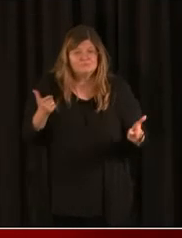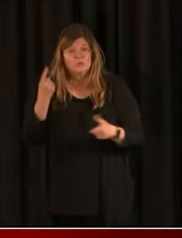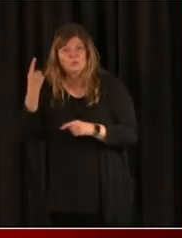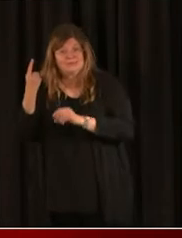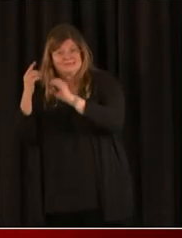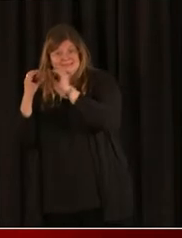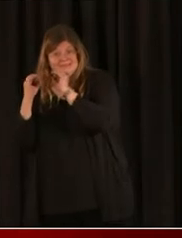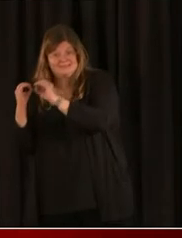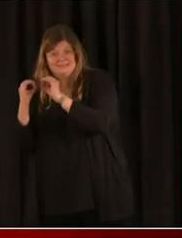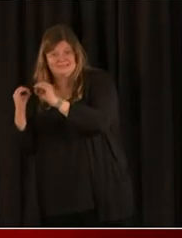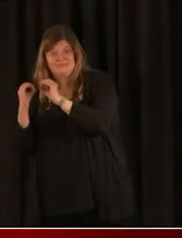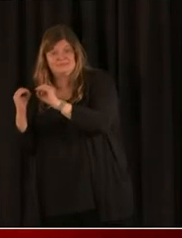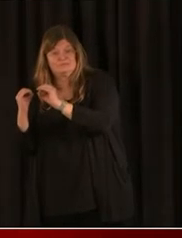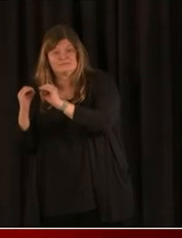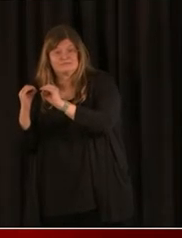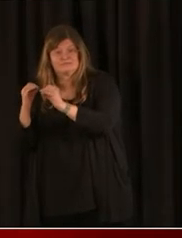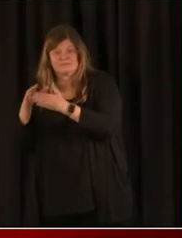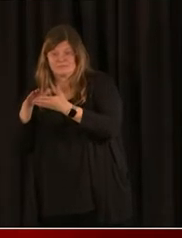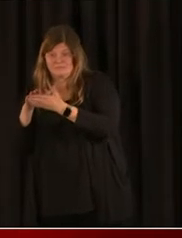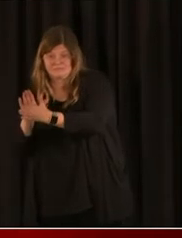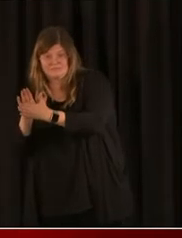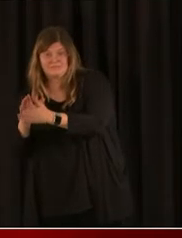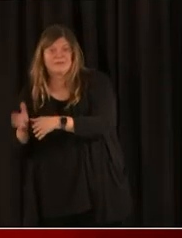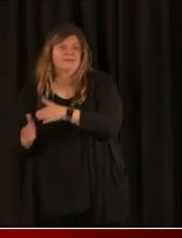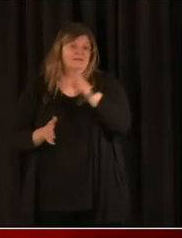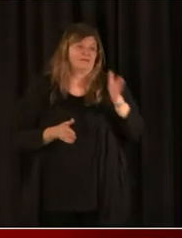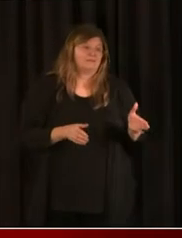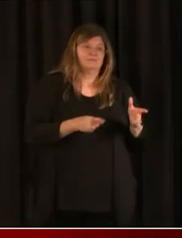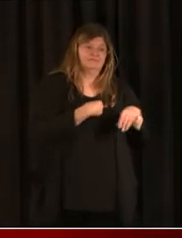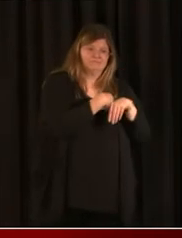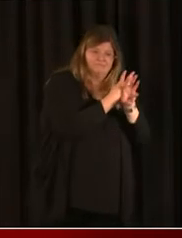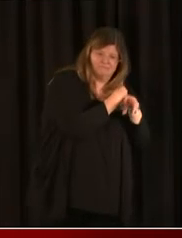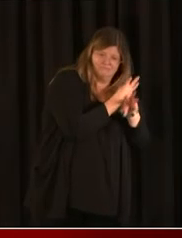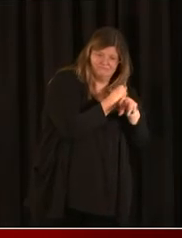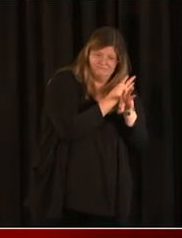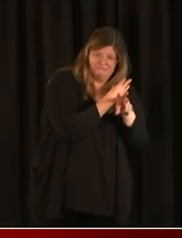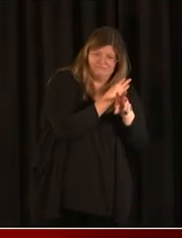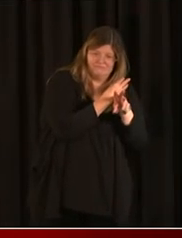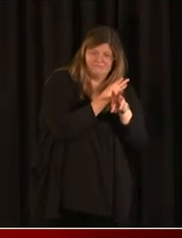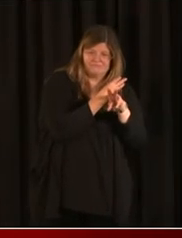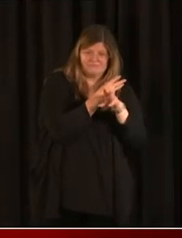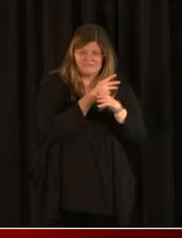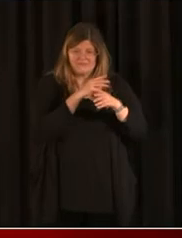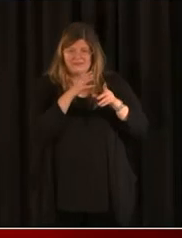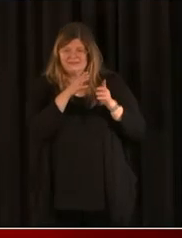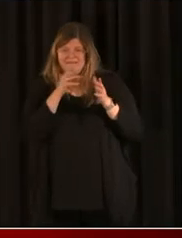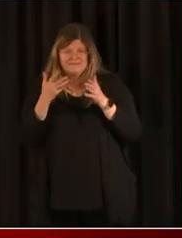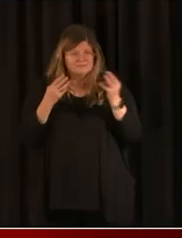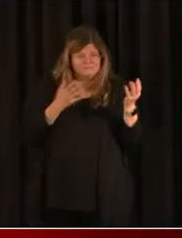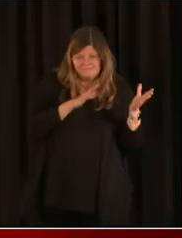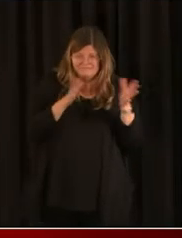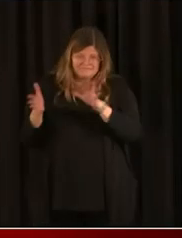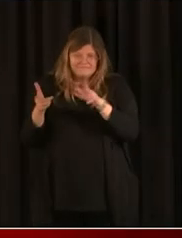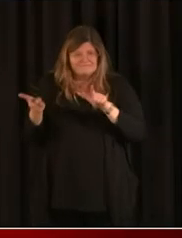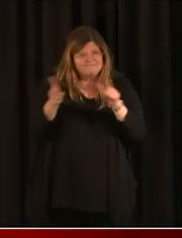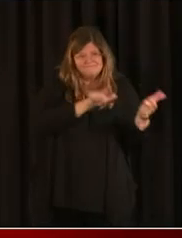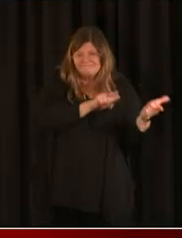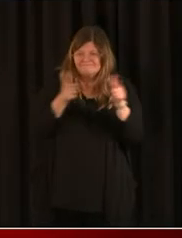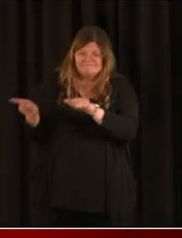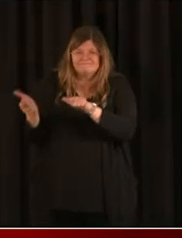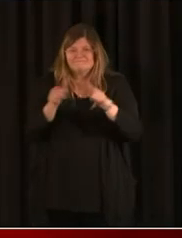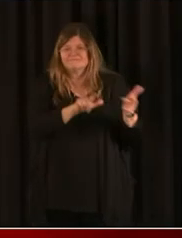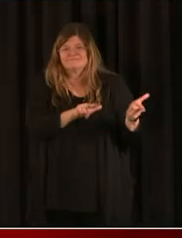part of the week in person, and then those students are taught by another teacher virtually the rest of the week. And that often